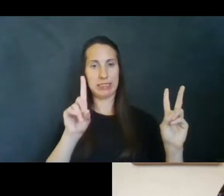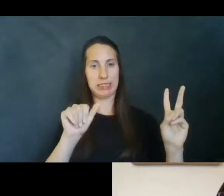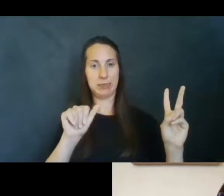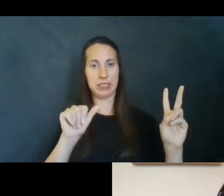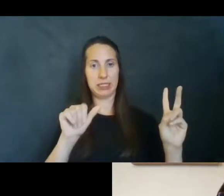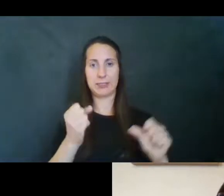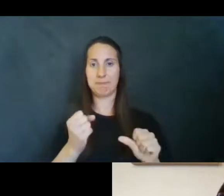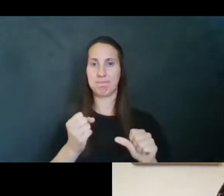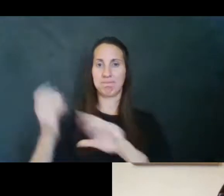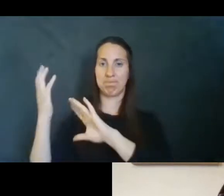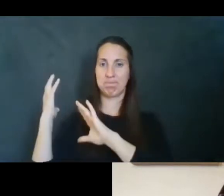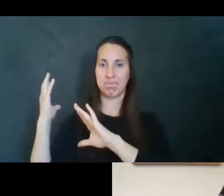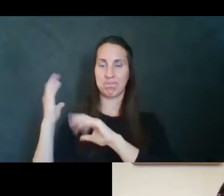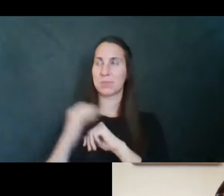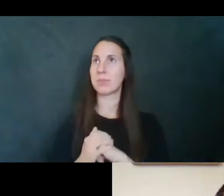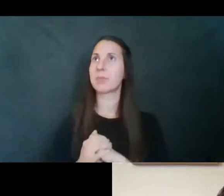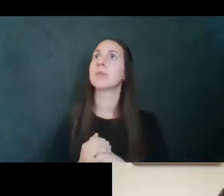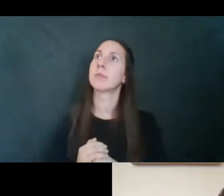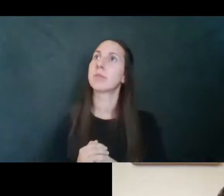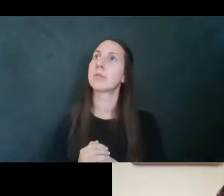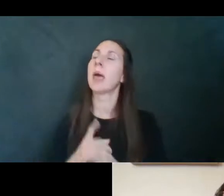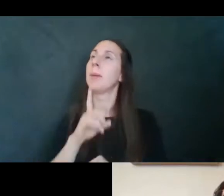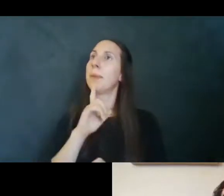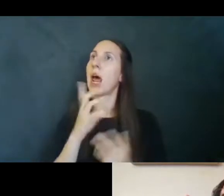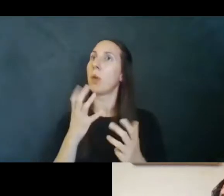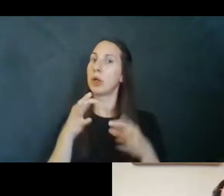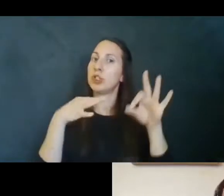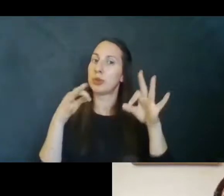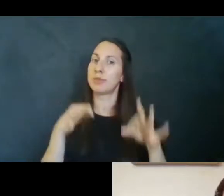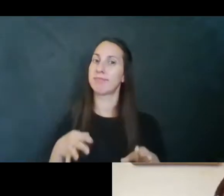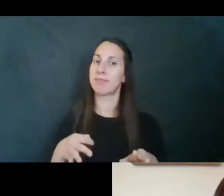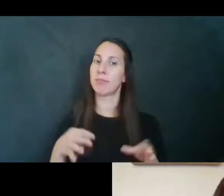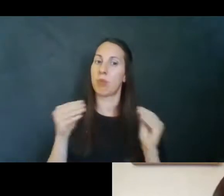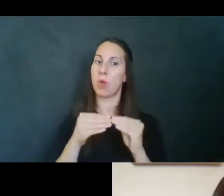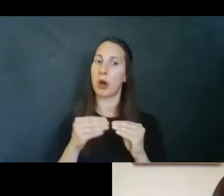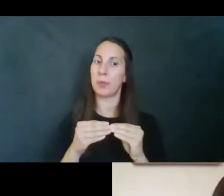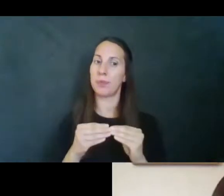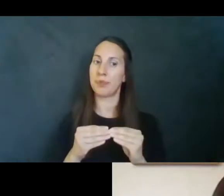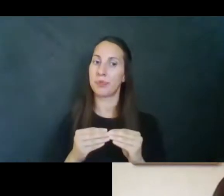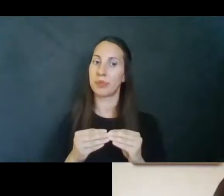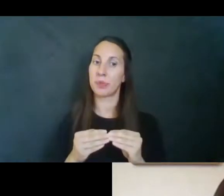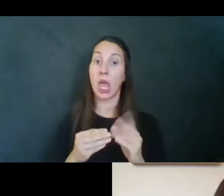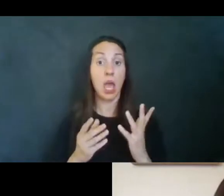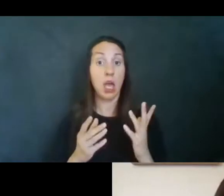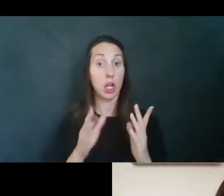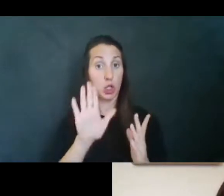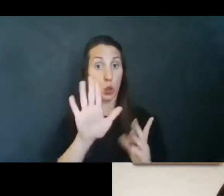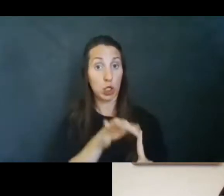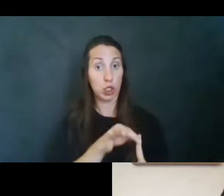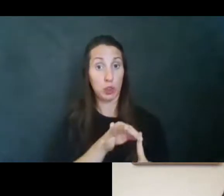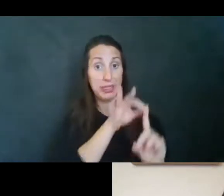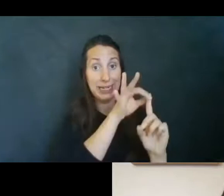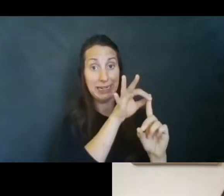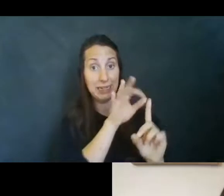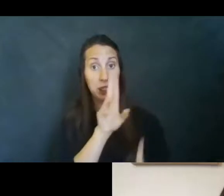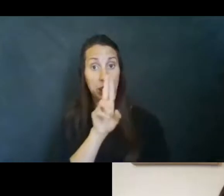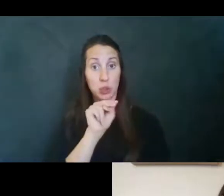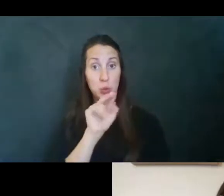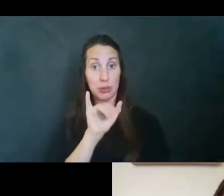Let me strip that down a little bit more. I don't want to take away anybody's uniqueness or